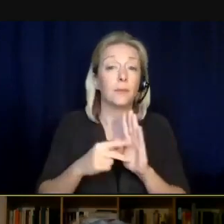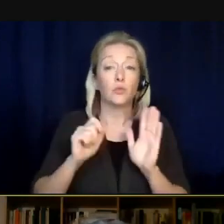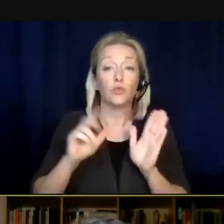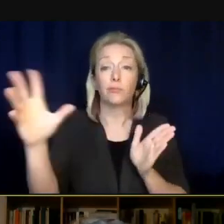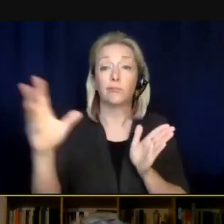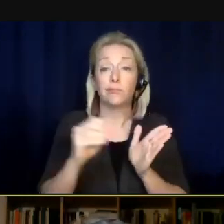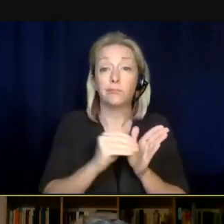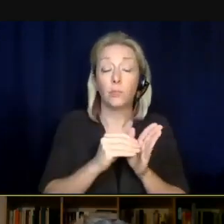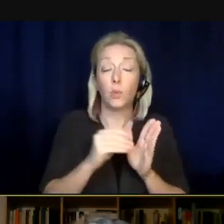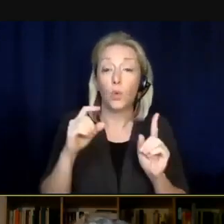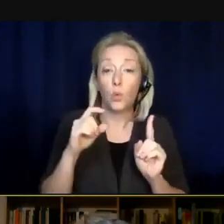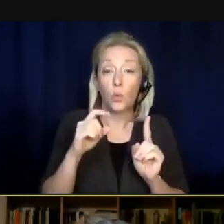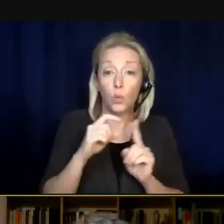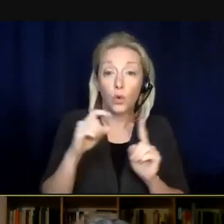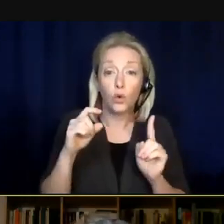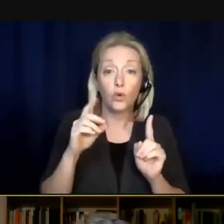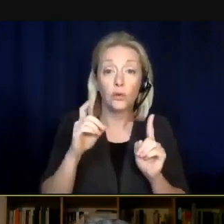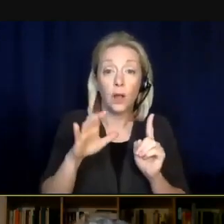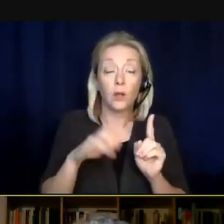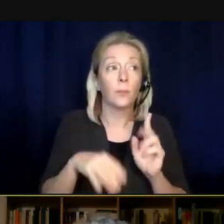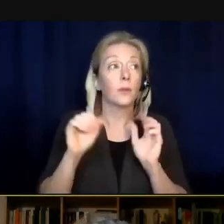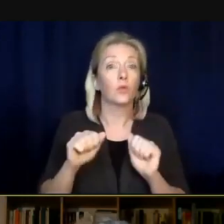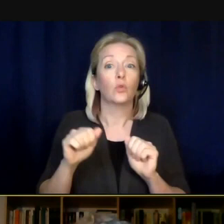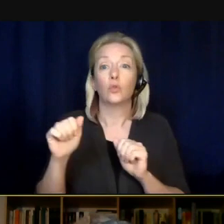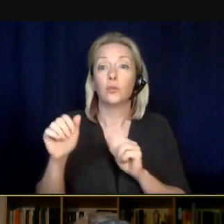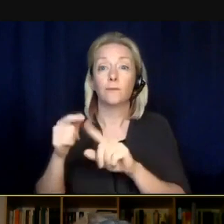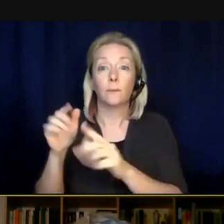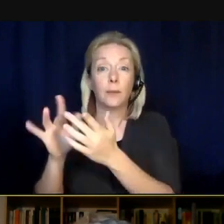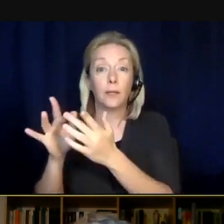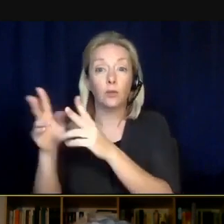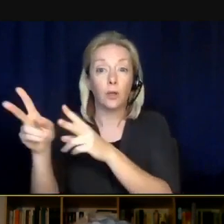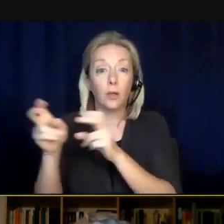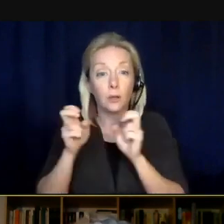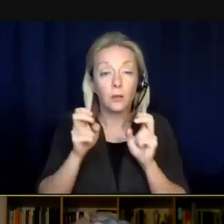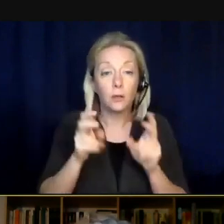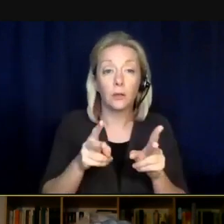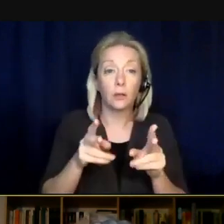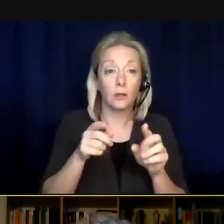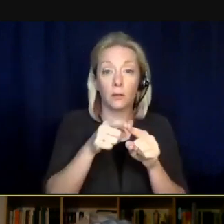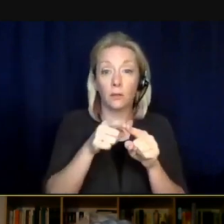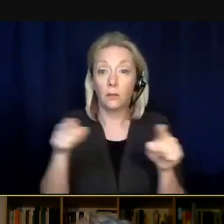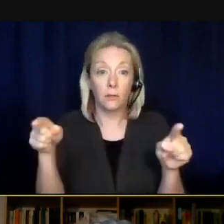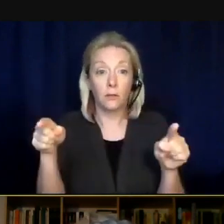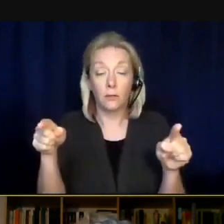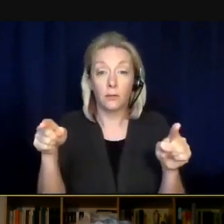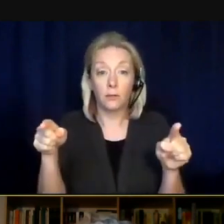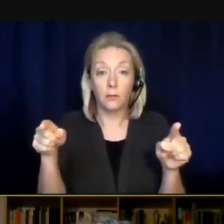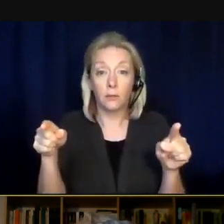internet, copy, paste, click, generate, and then play around with how you want it to